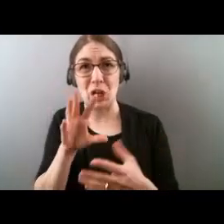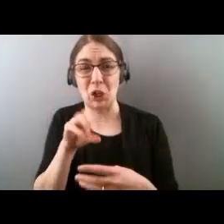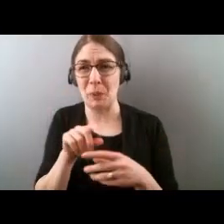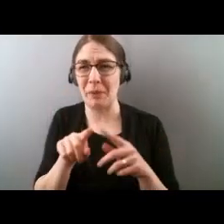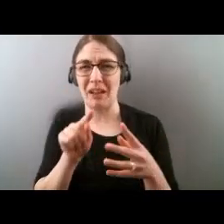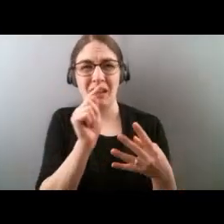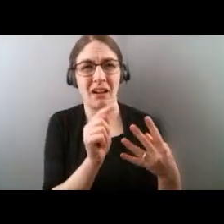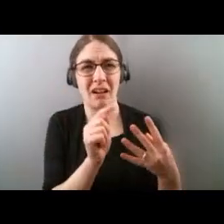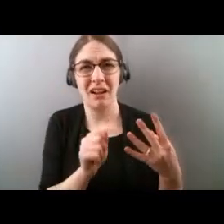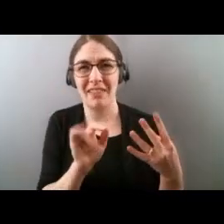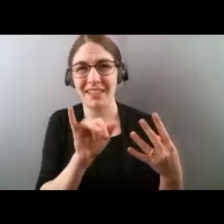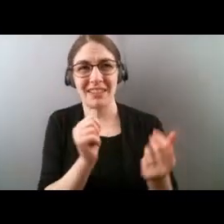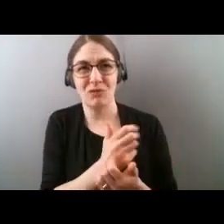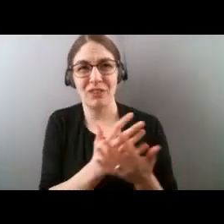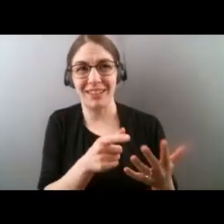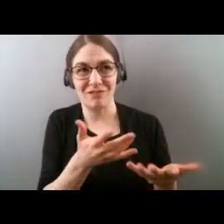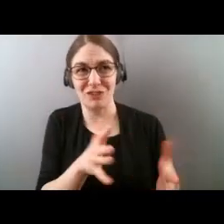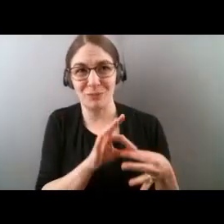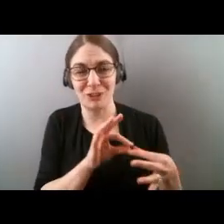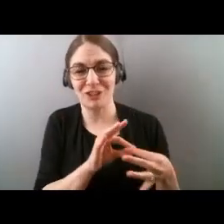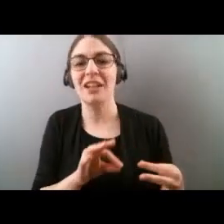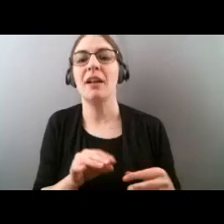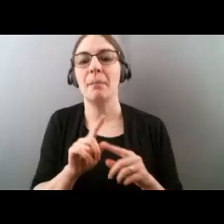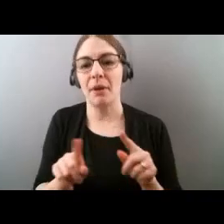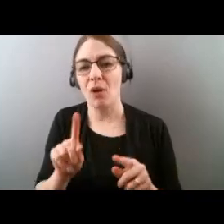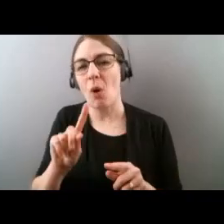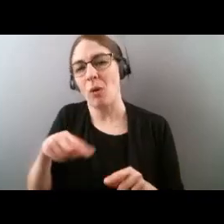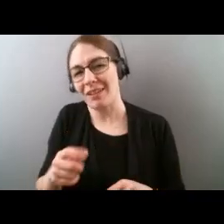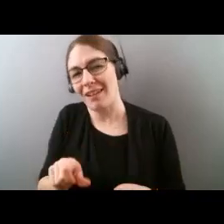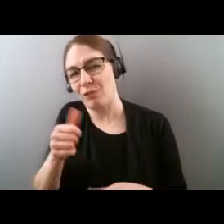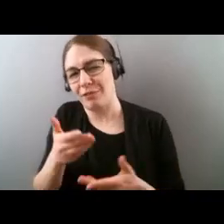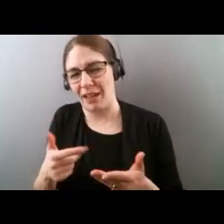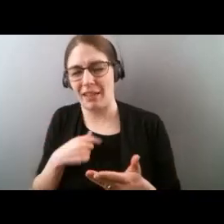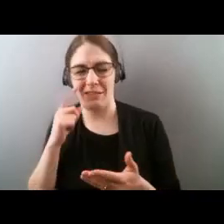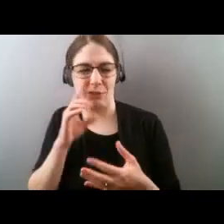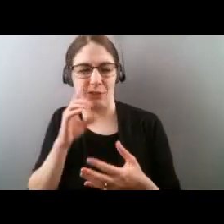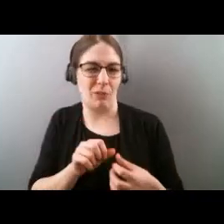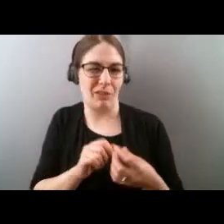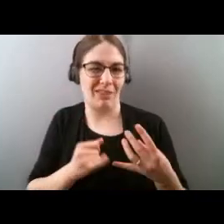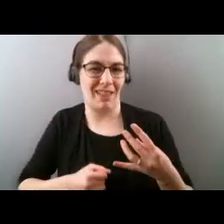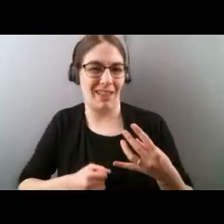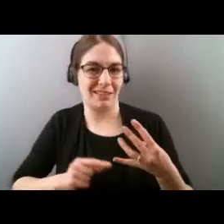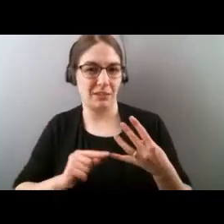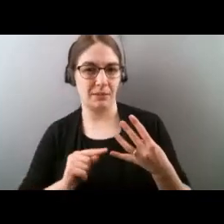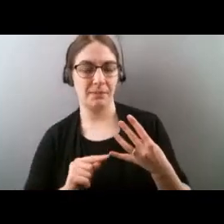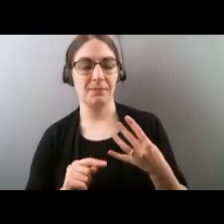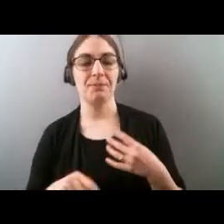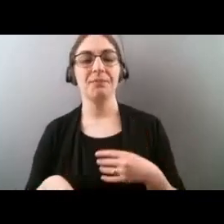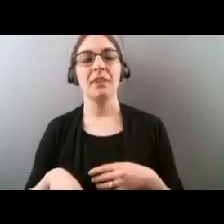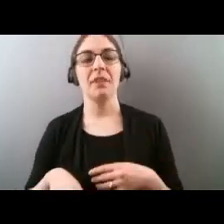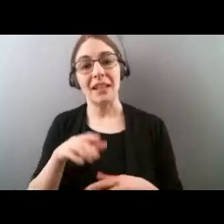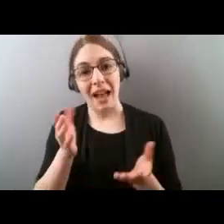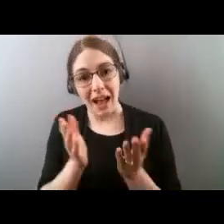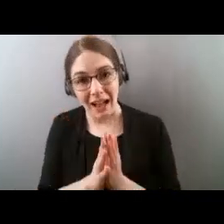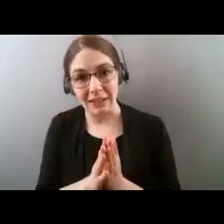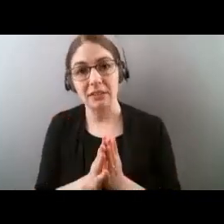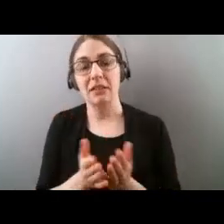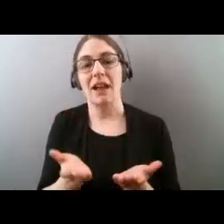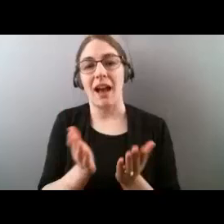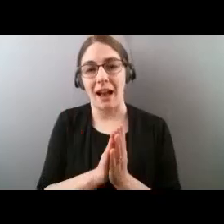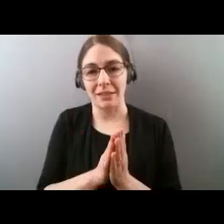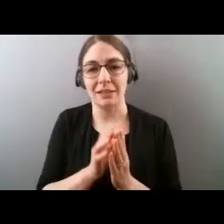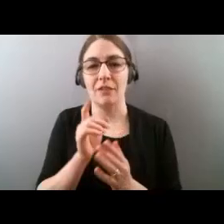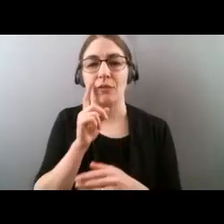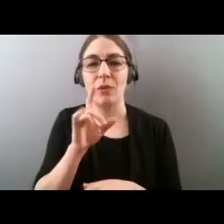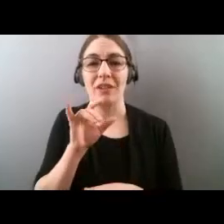the only other thing, but I think it goes along with that last point, is reach out for that reason. These types of events